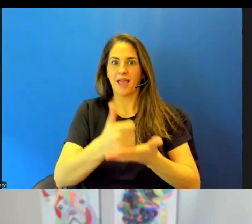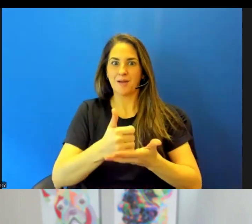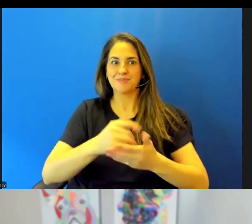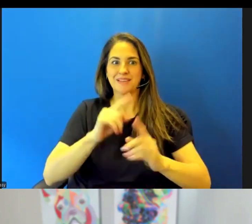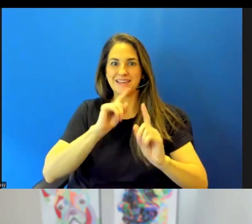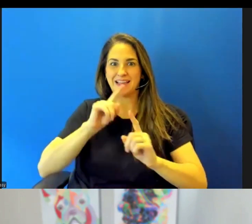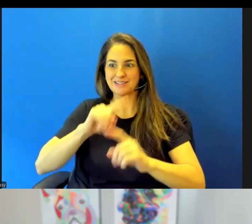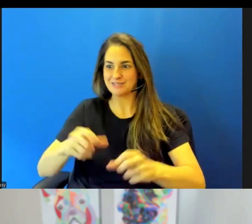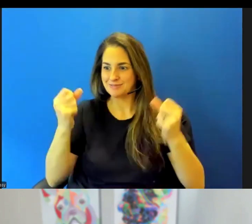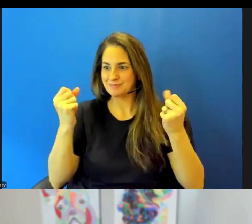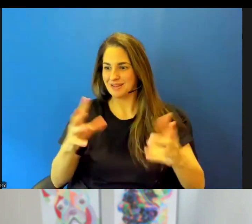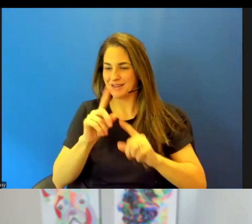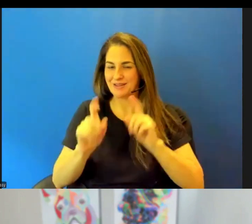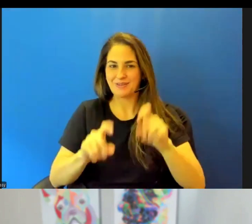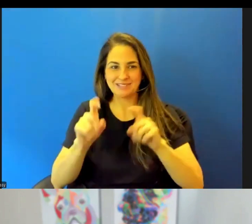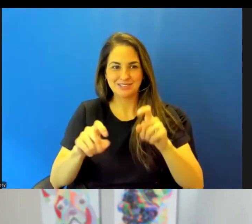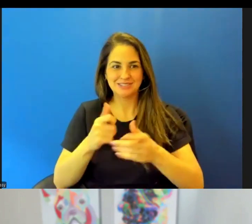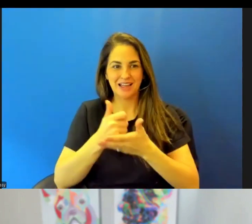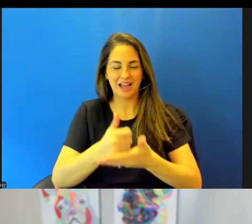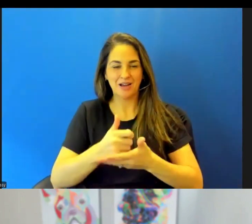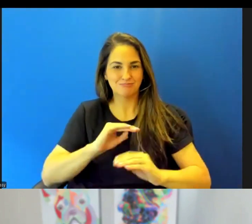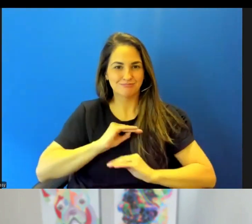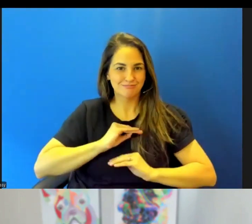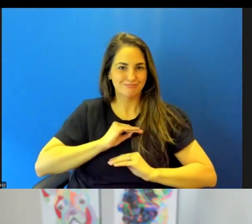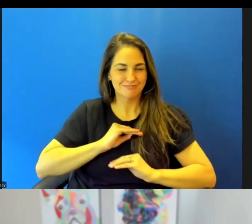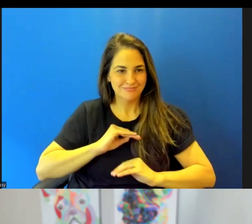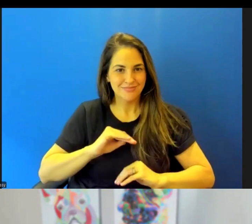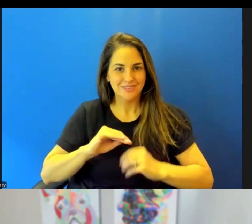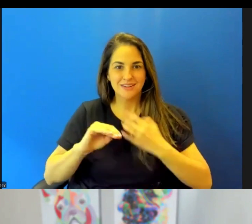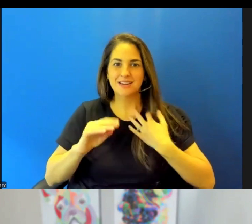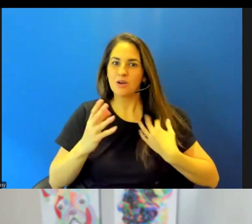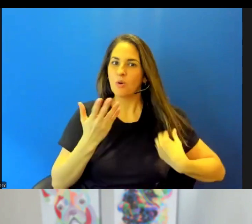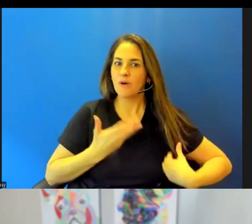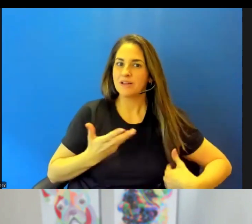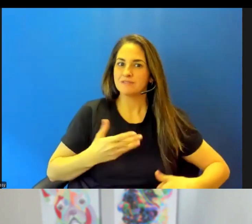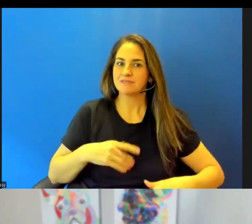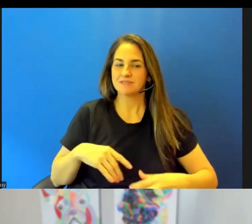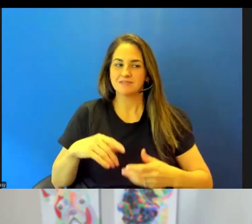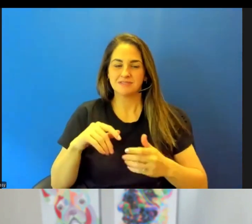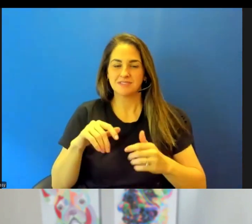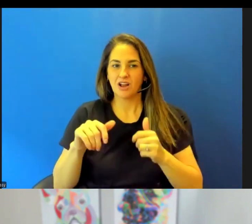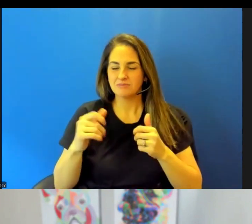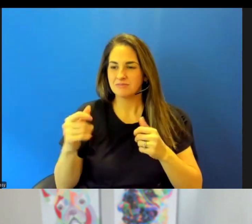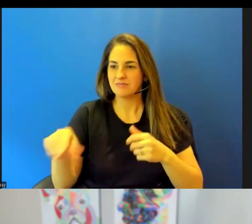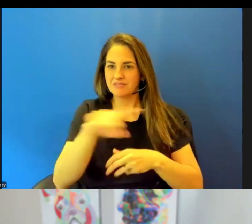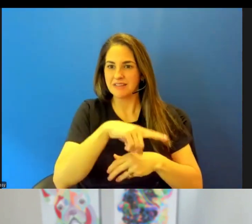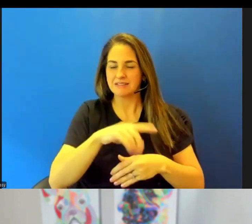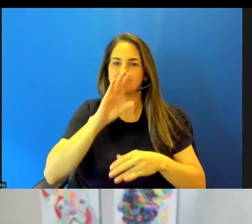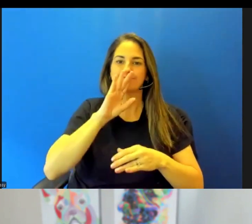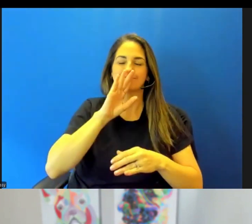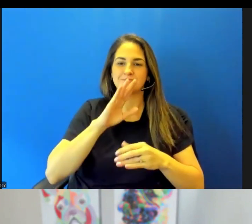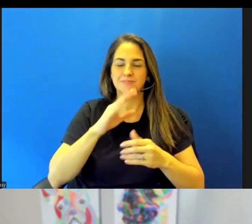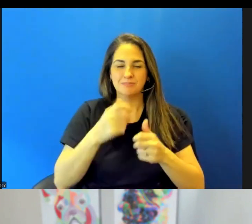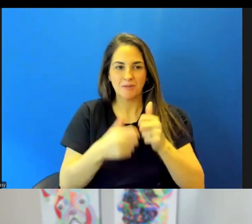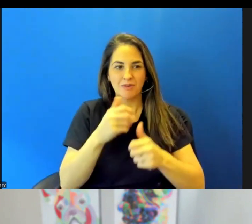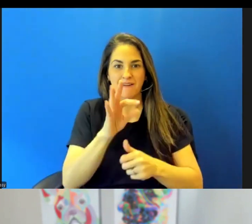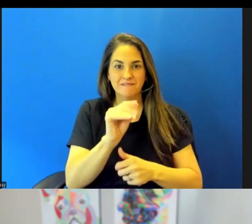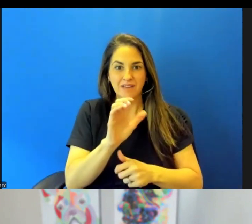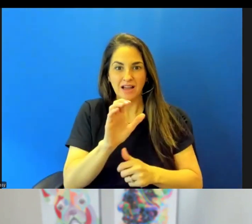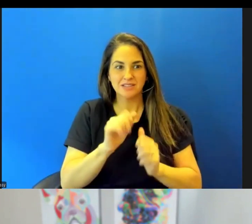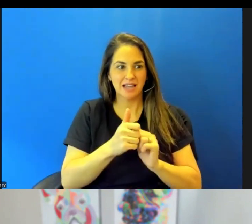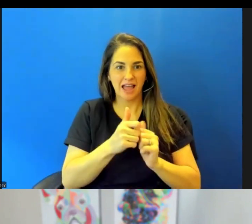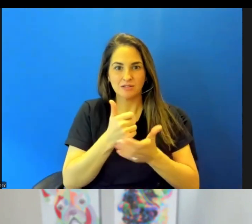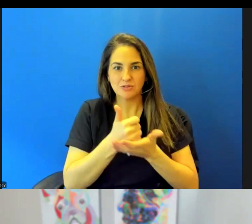least addressed in some capacity the challenges that many are facing with faculty and connecting